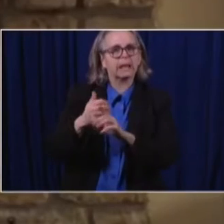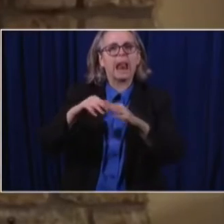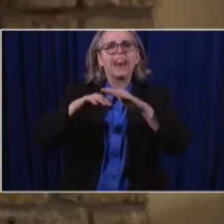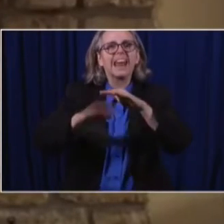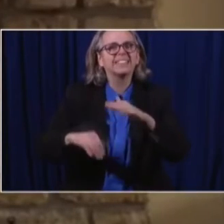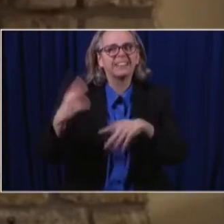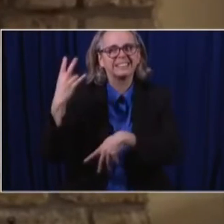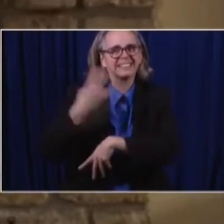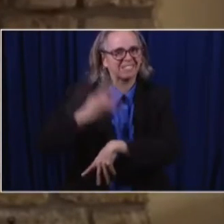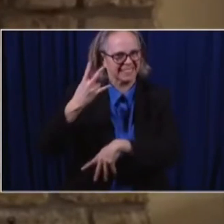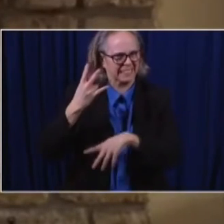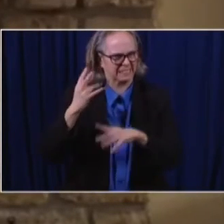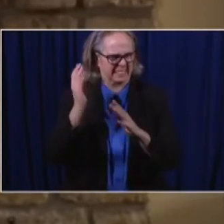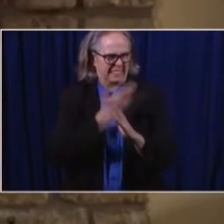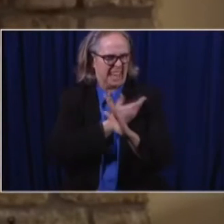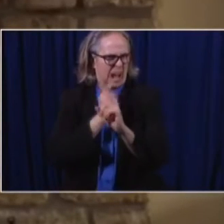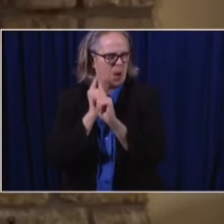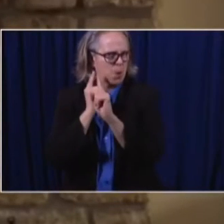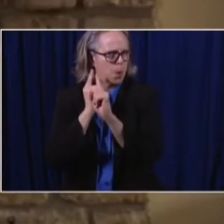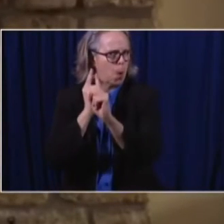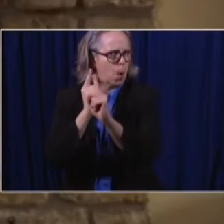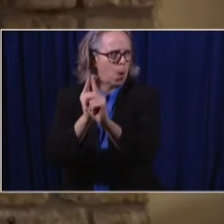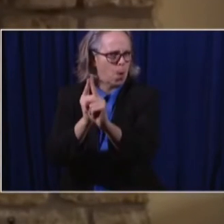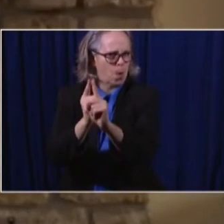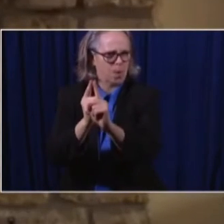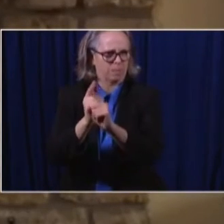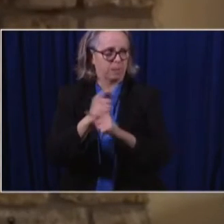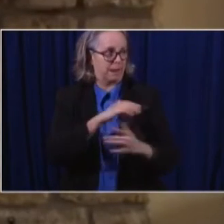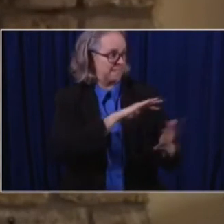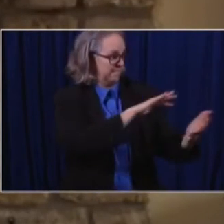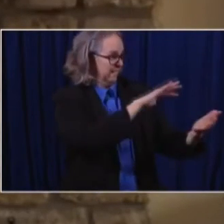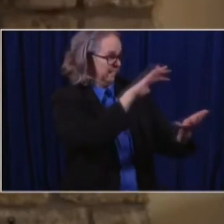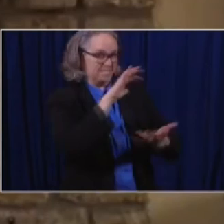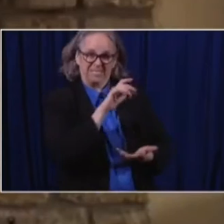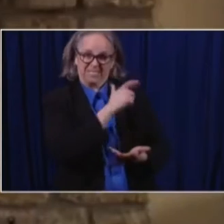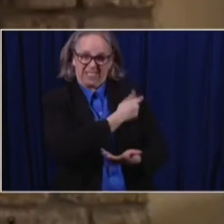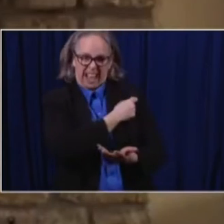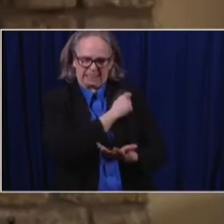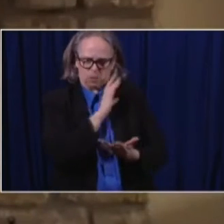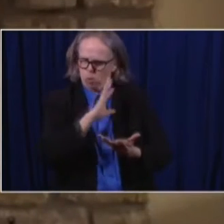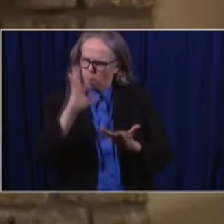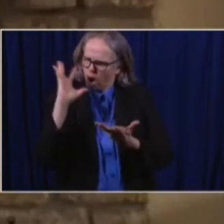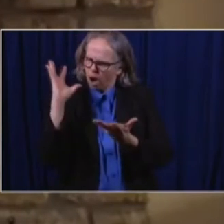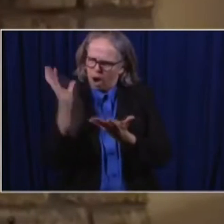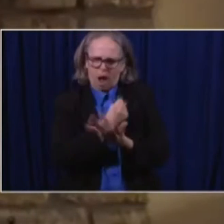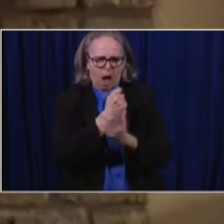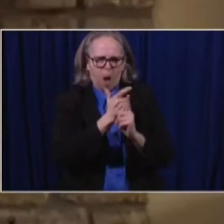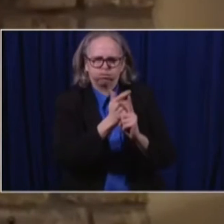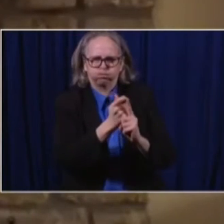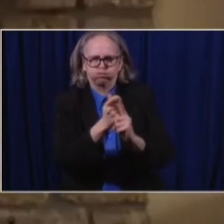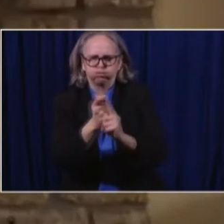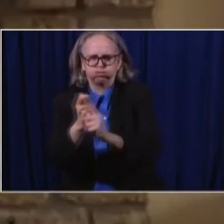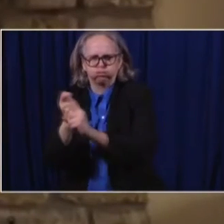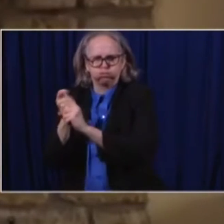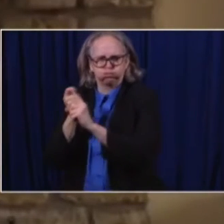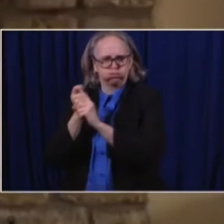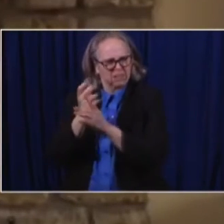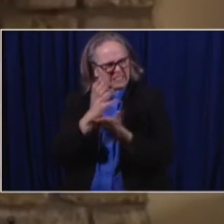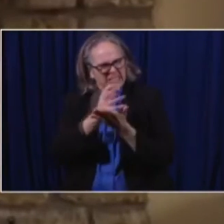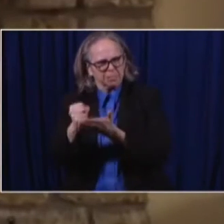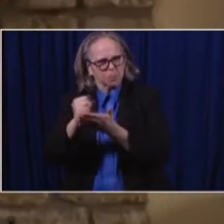doses themselves are divided. We have a limited supply of the vaccine. We pulled vaccine from our statewide